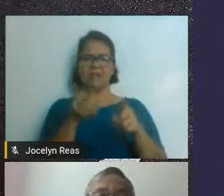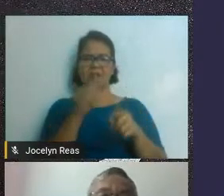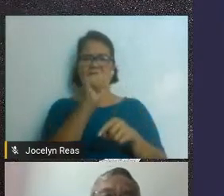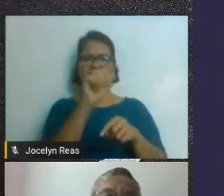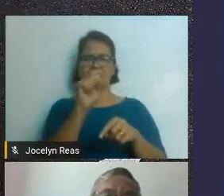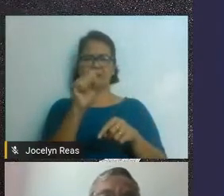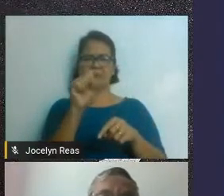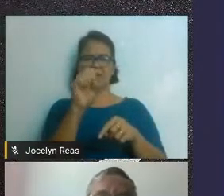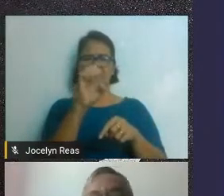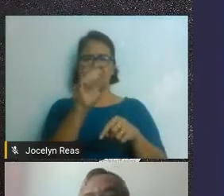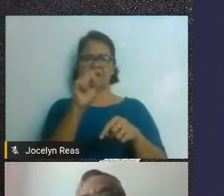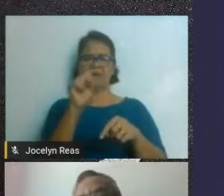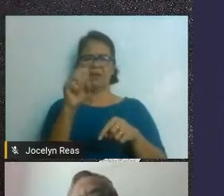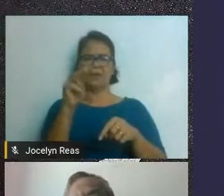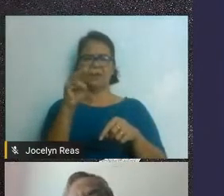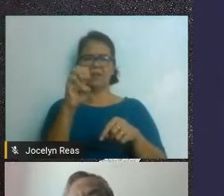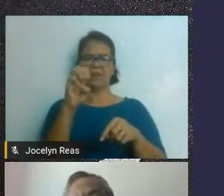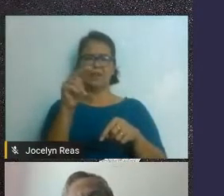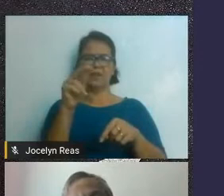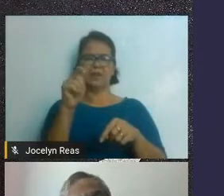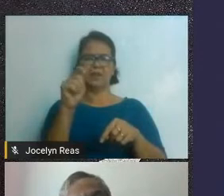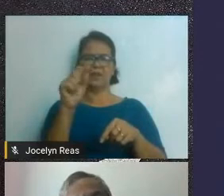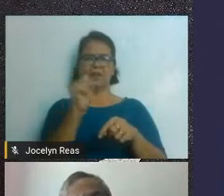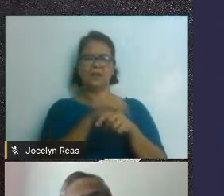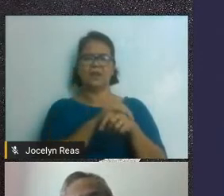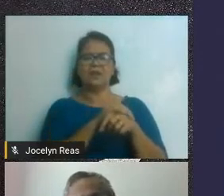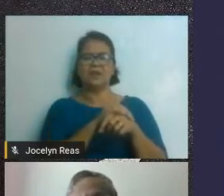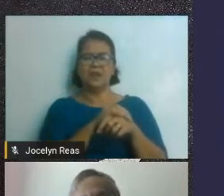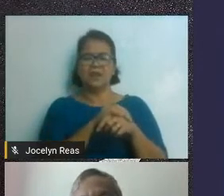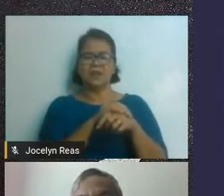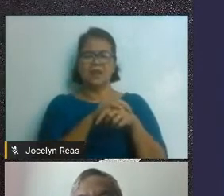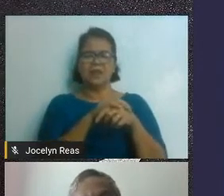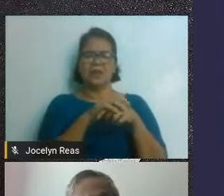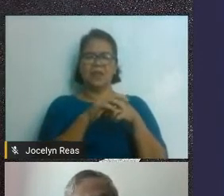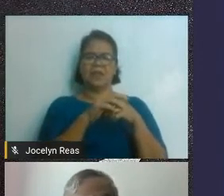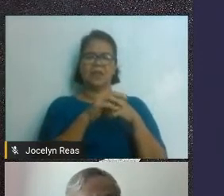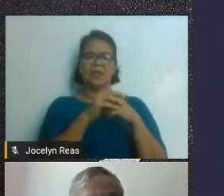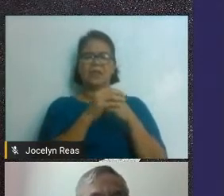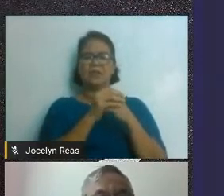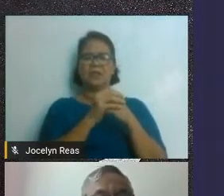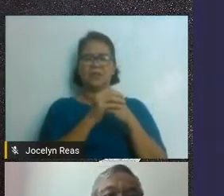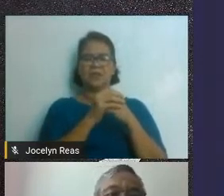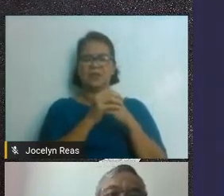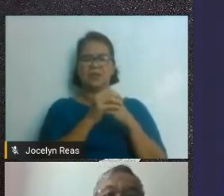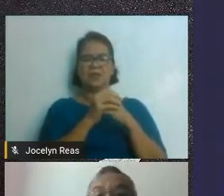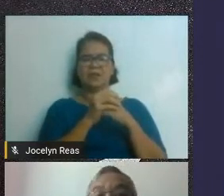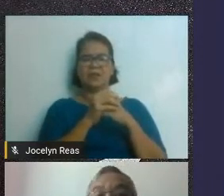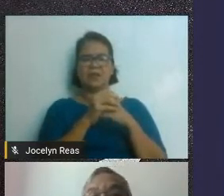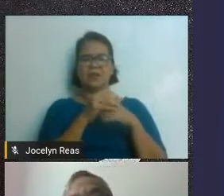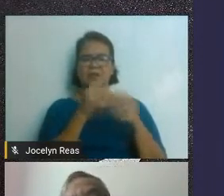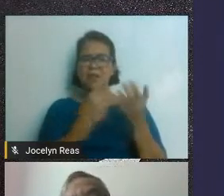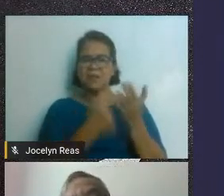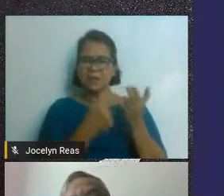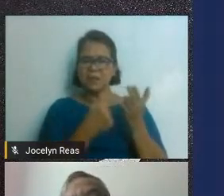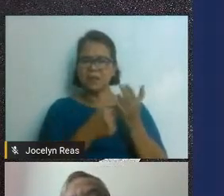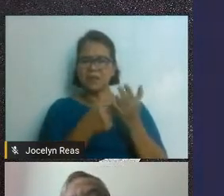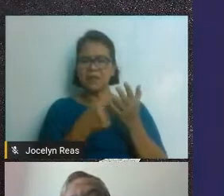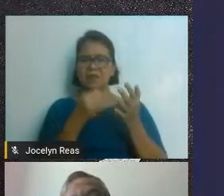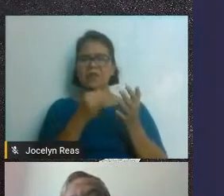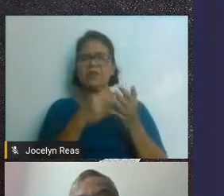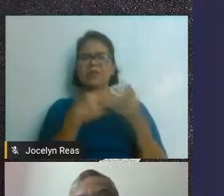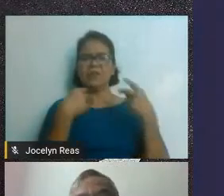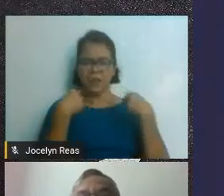Assessment under the leadership of able leadership of Director Nelia Benito, ay magkakaroon pa rin tayo ng